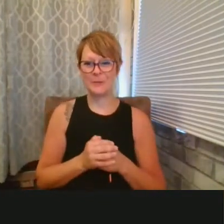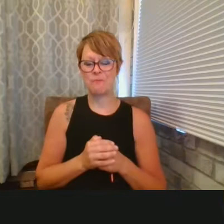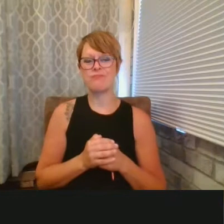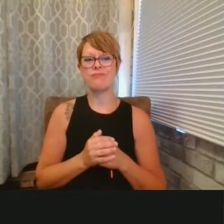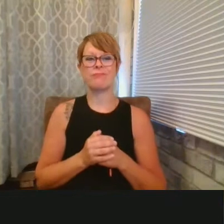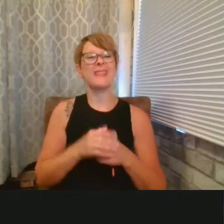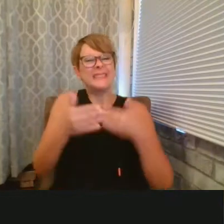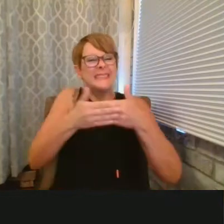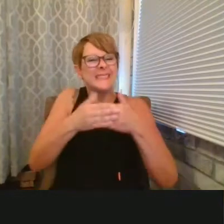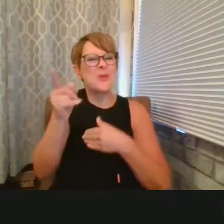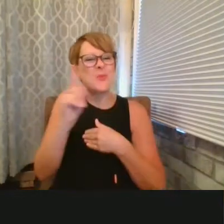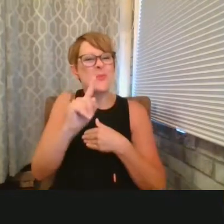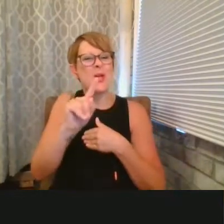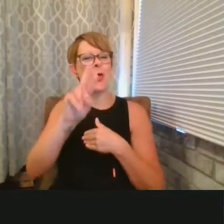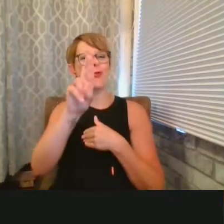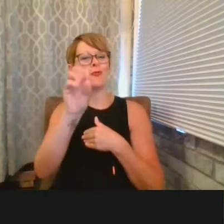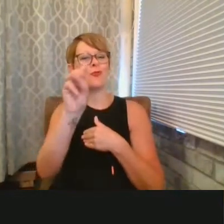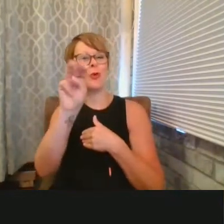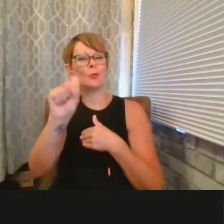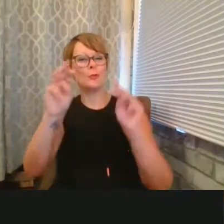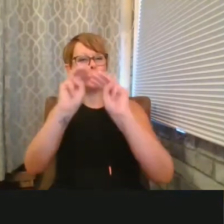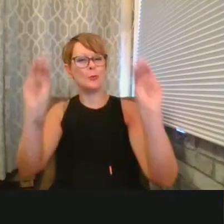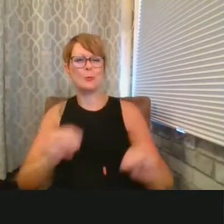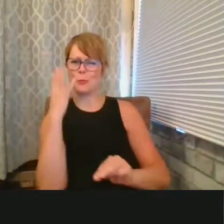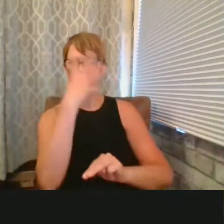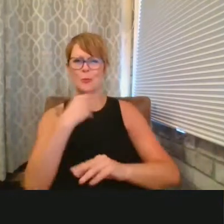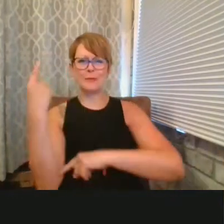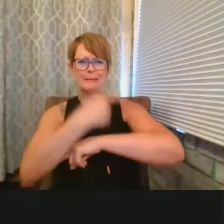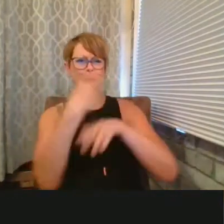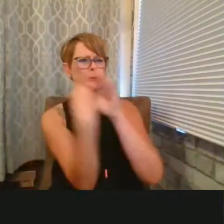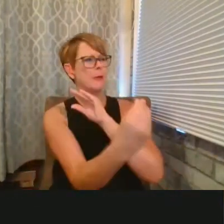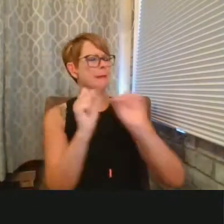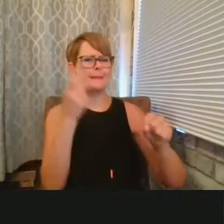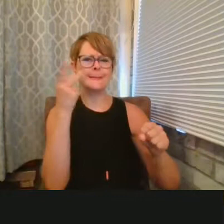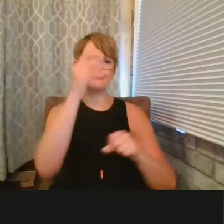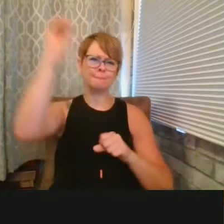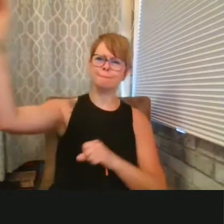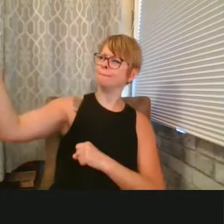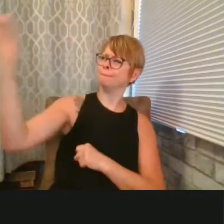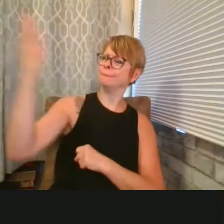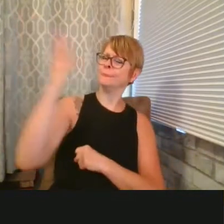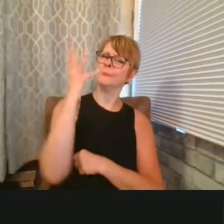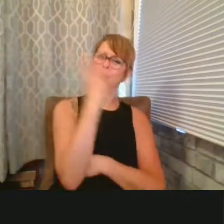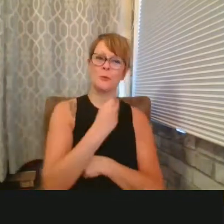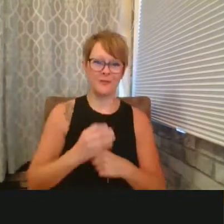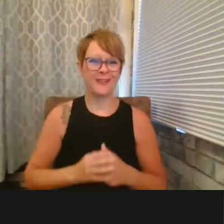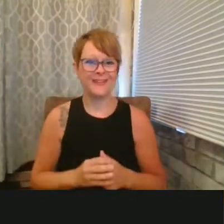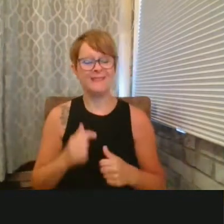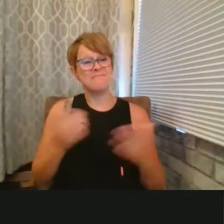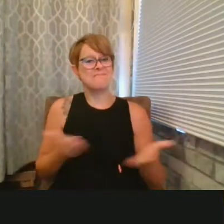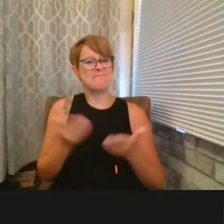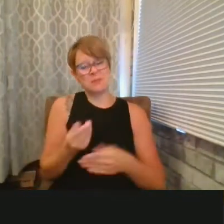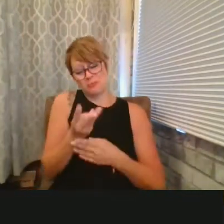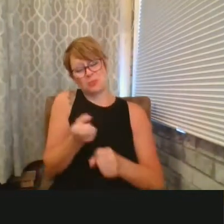day outside. As you can see, the sun is shining through our window. I've been here for a couple of years now.